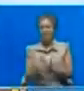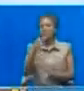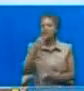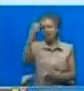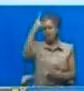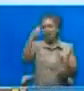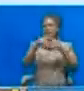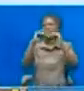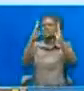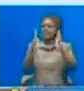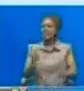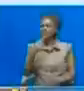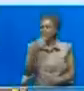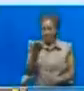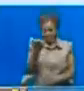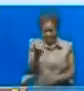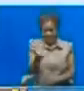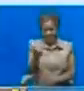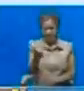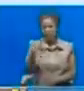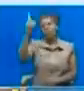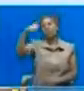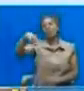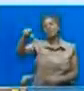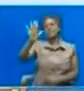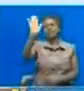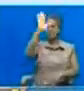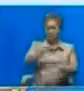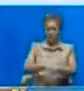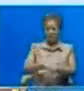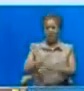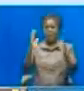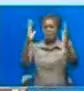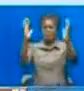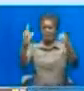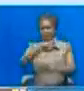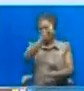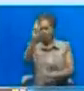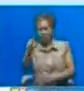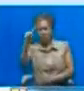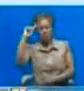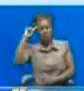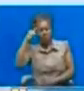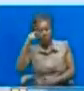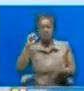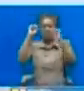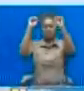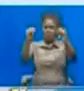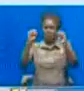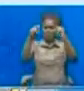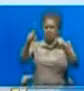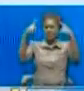parents. But the teachers have also said that this was a win for them. So tonight on the BQ, we're asking you, do you think that the teachers' strike